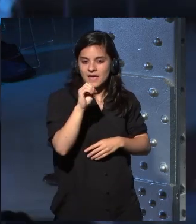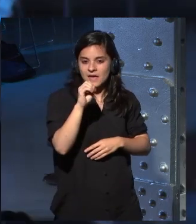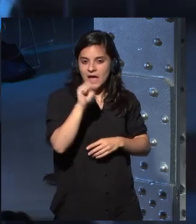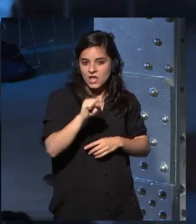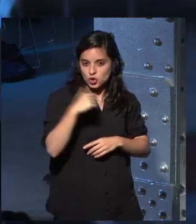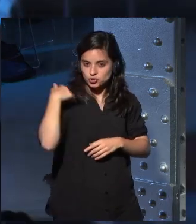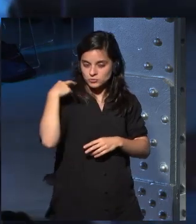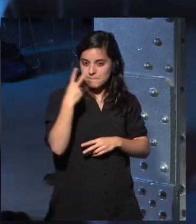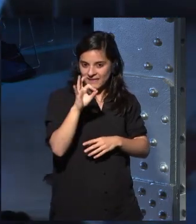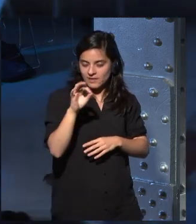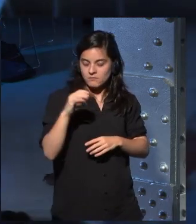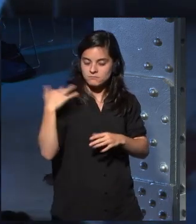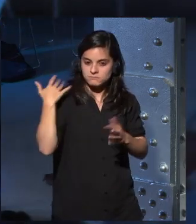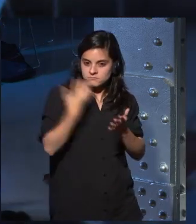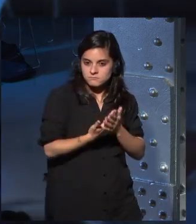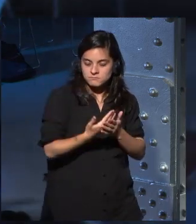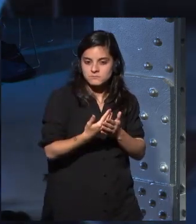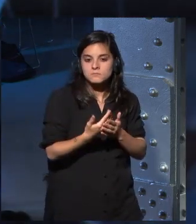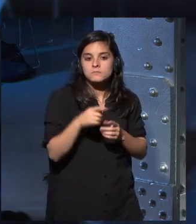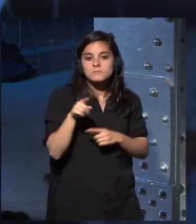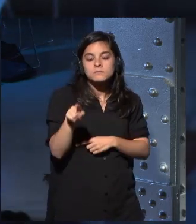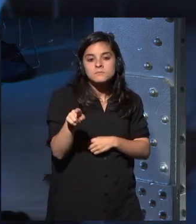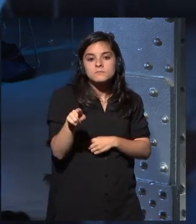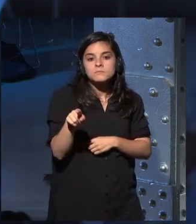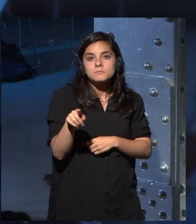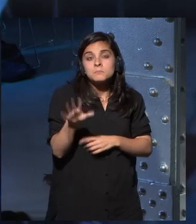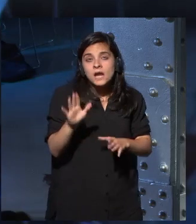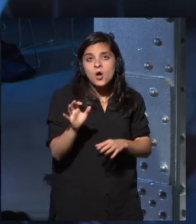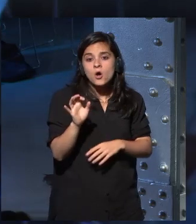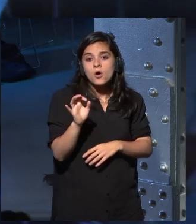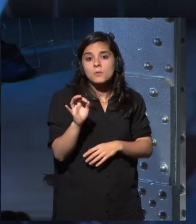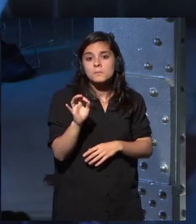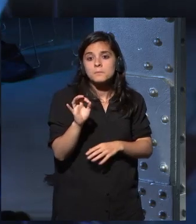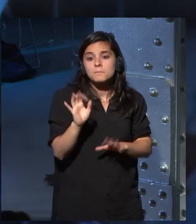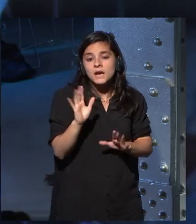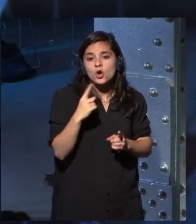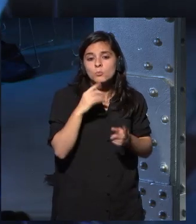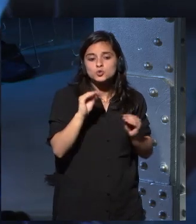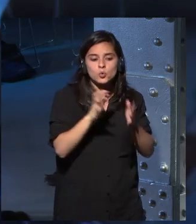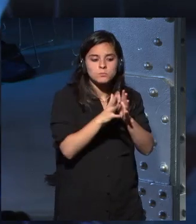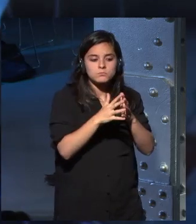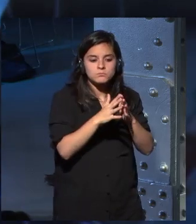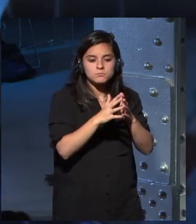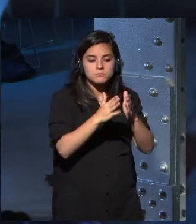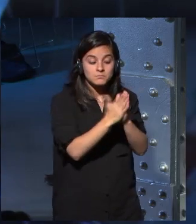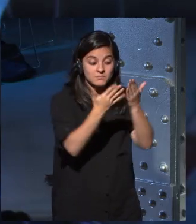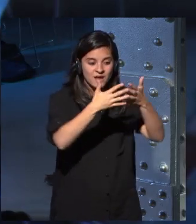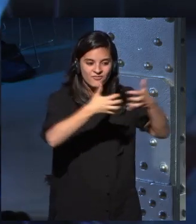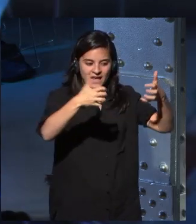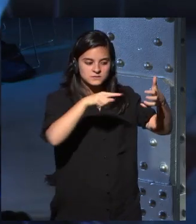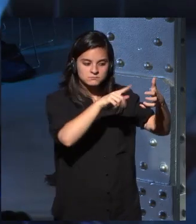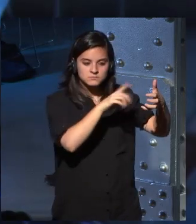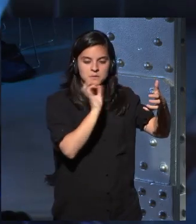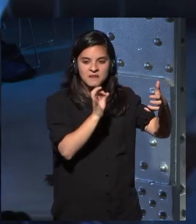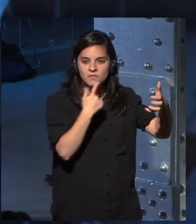But as regards the passage that you quote from it, I would still endorse that. I'm in